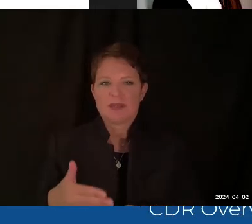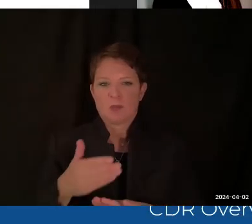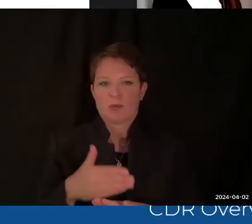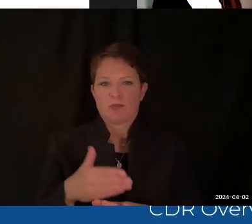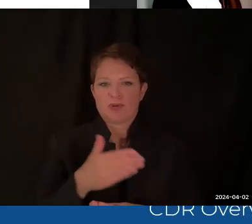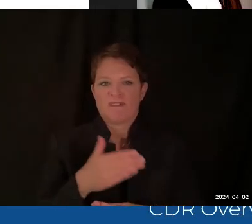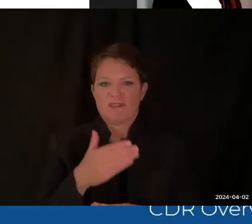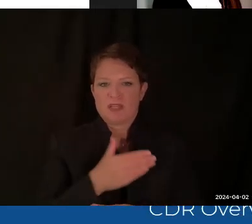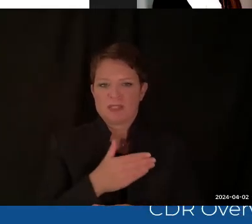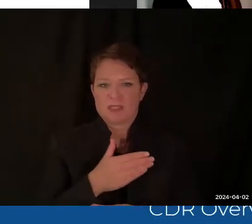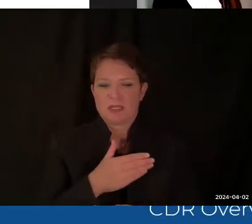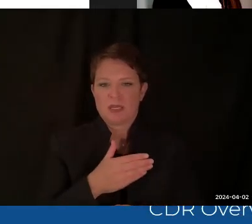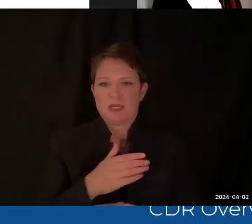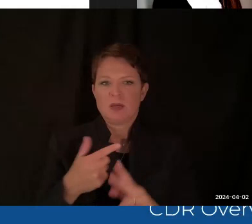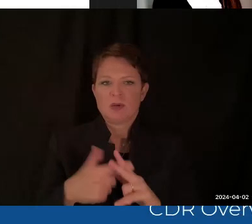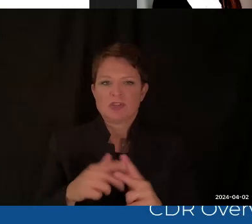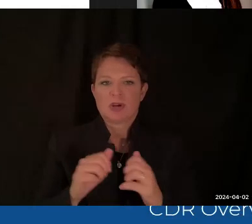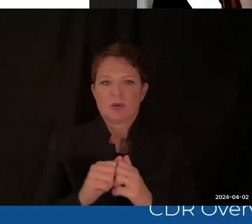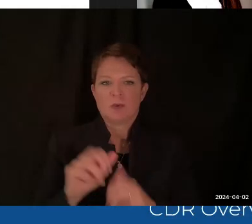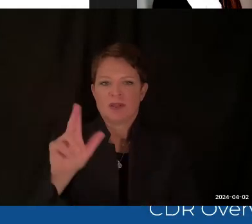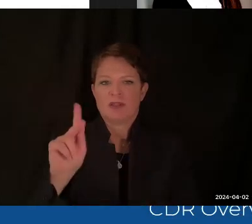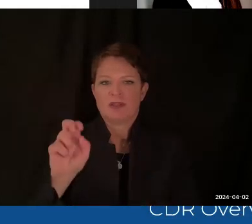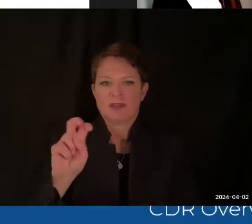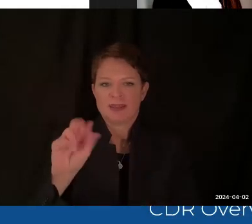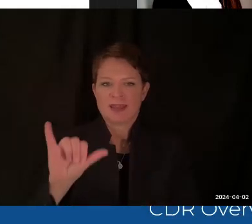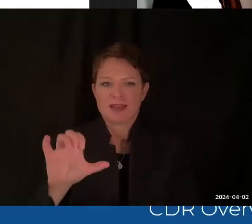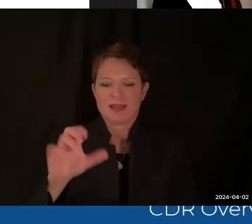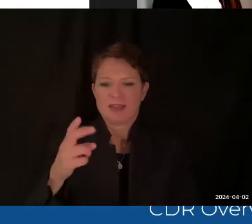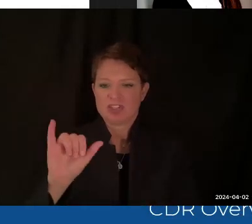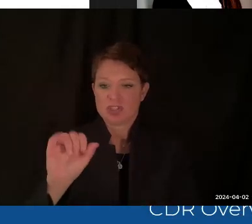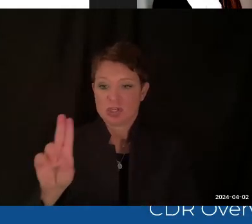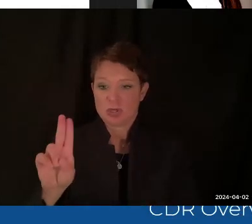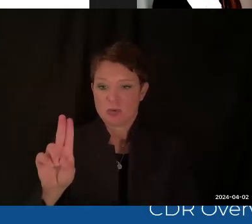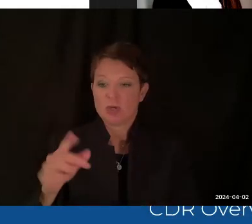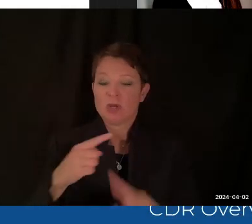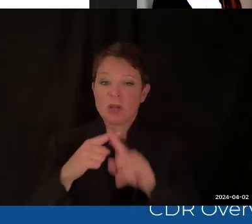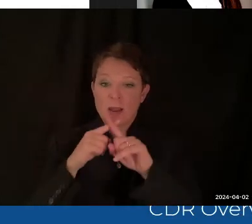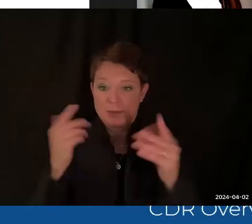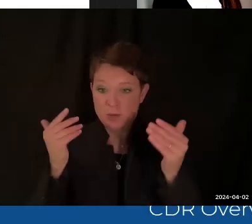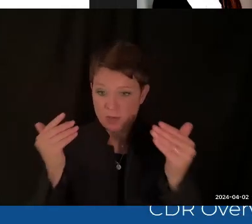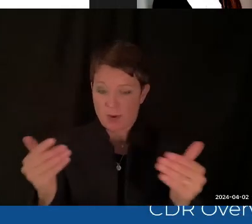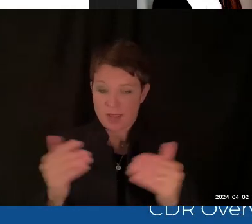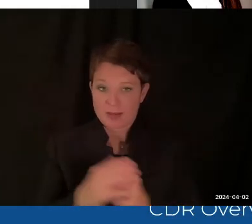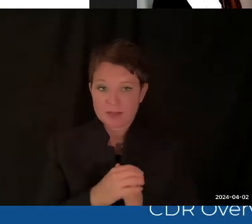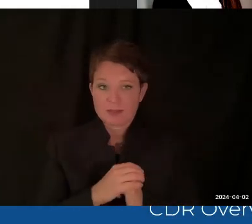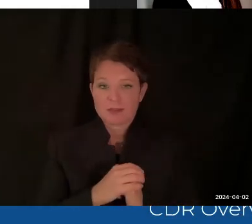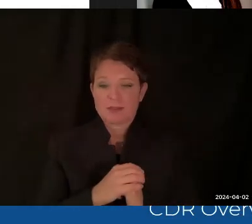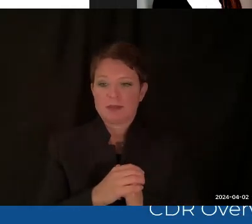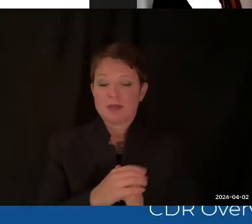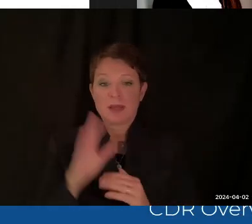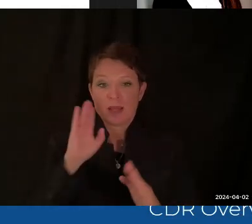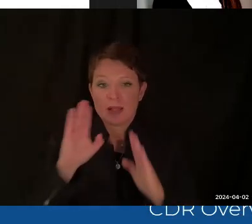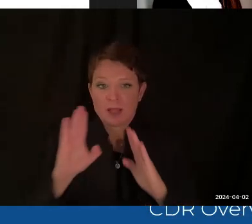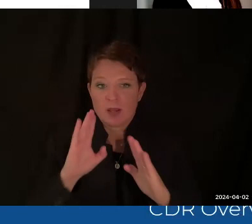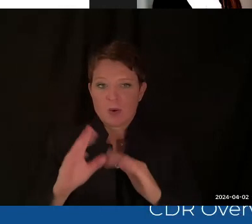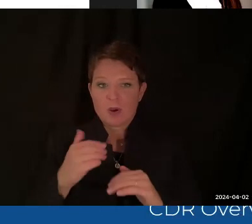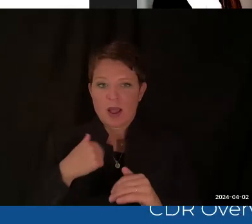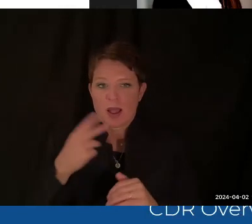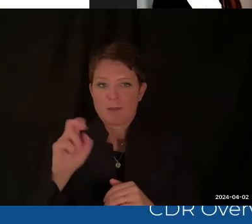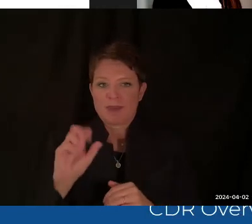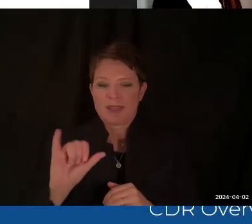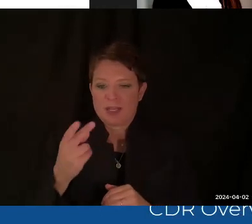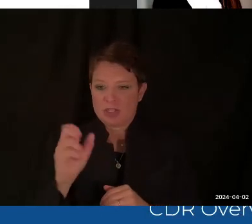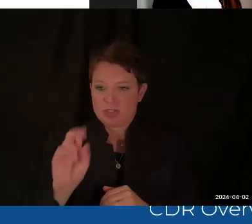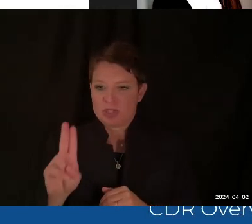previously on. We'll start with Kenny Chu. Kenny, you should be able to unmute at this time. Hey, how you doing? I'm Kenny Chu,